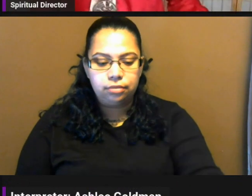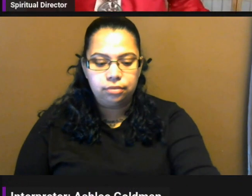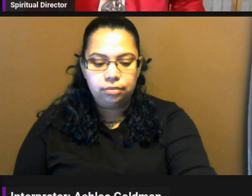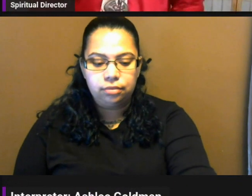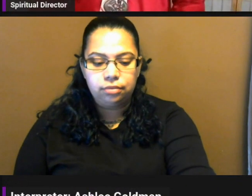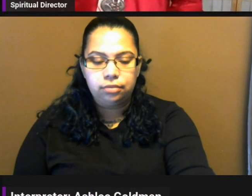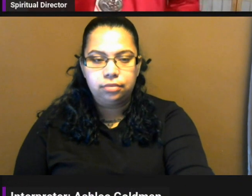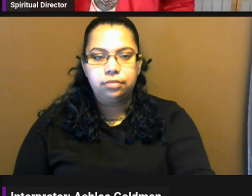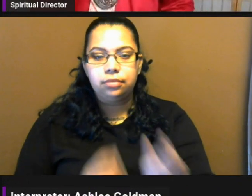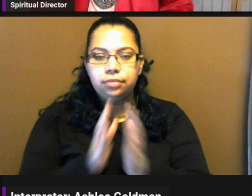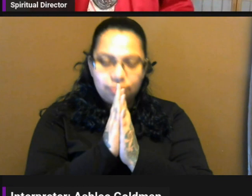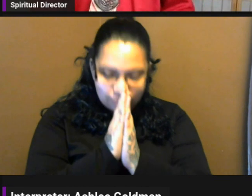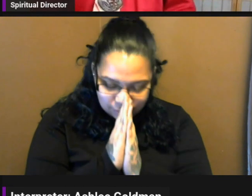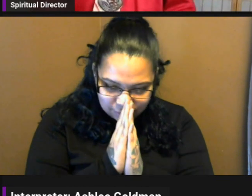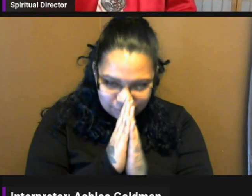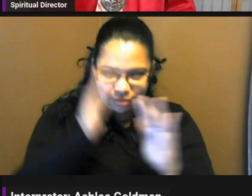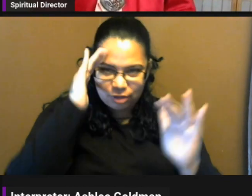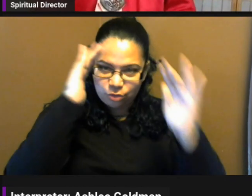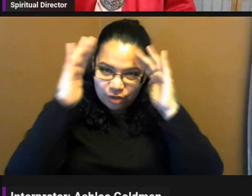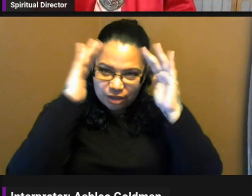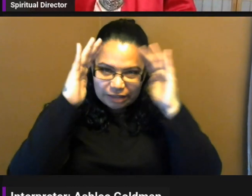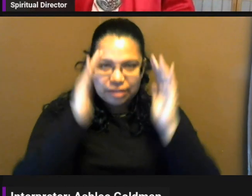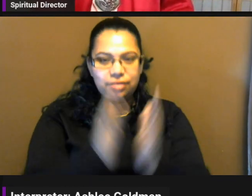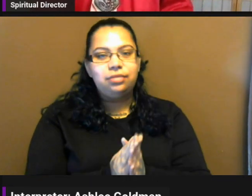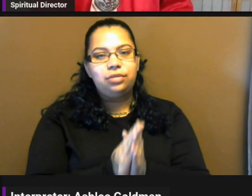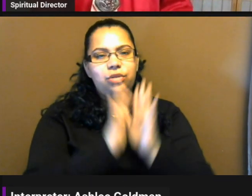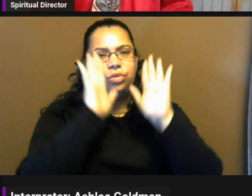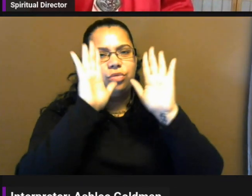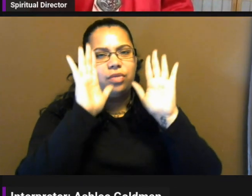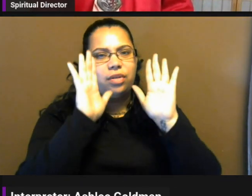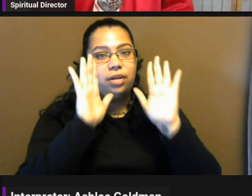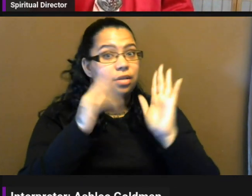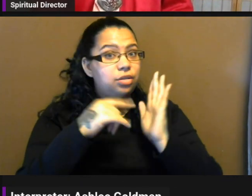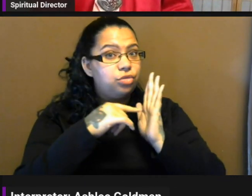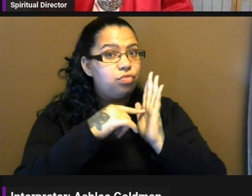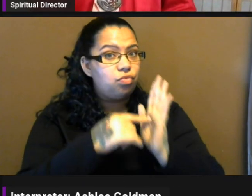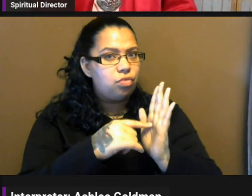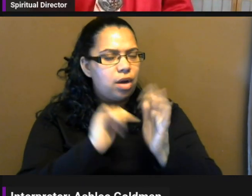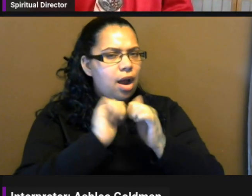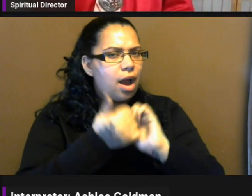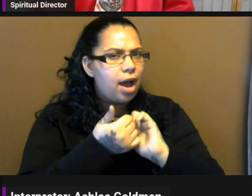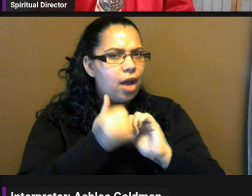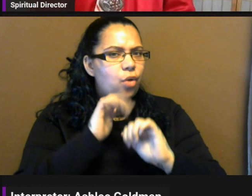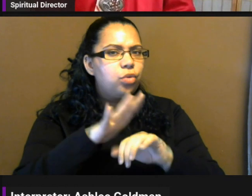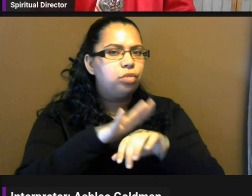Namaste and greetings. Your greatness is showing through your